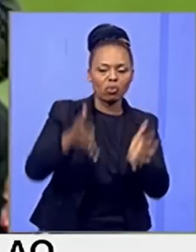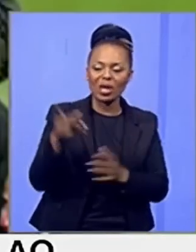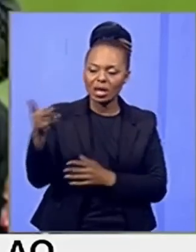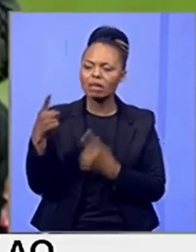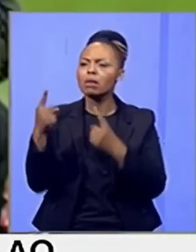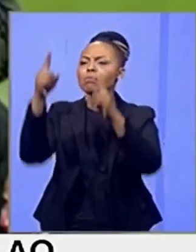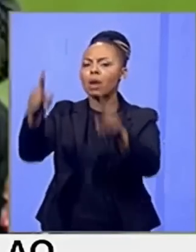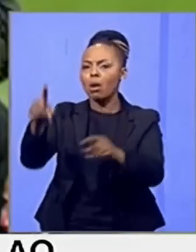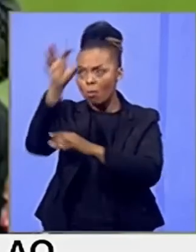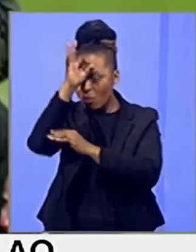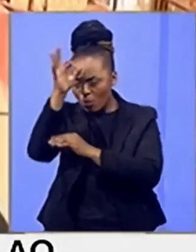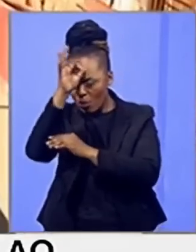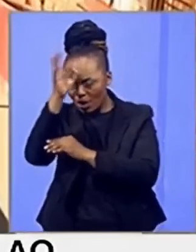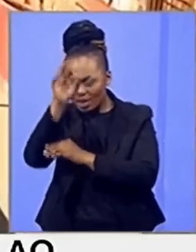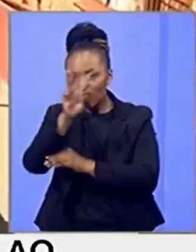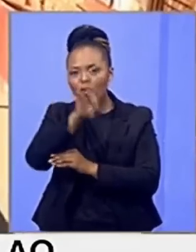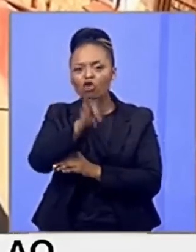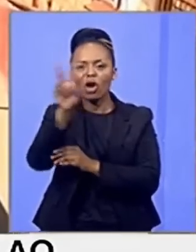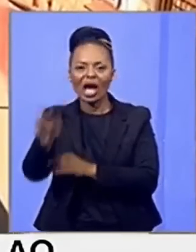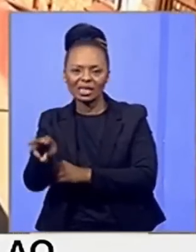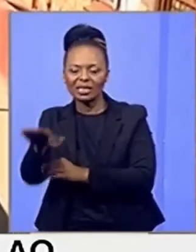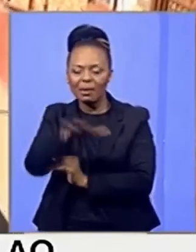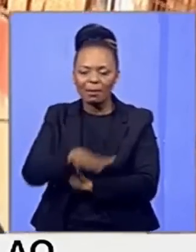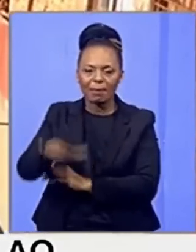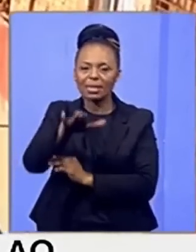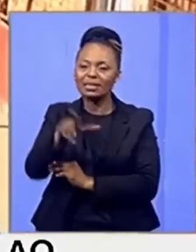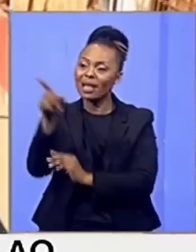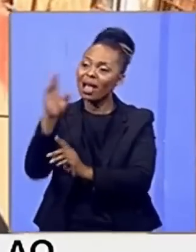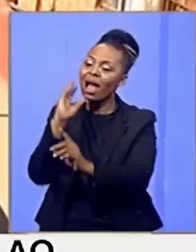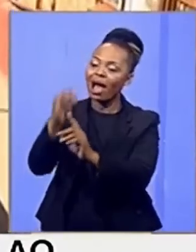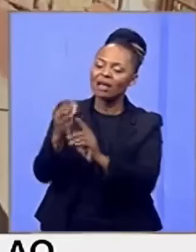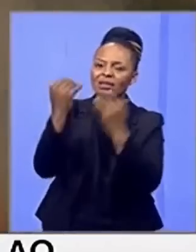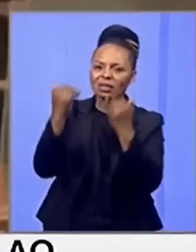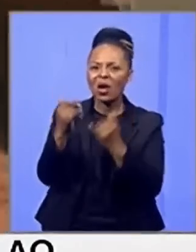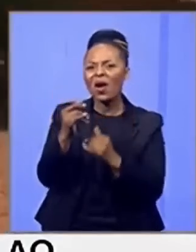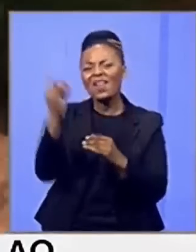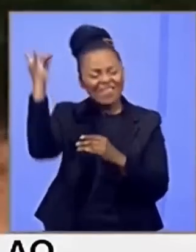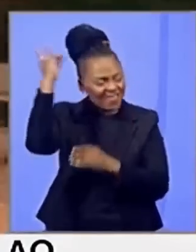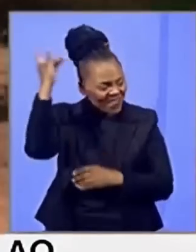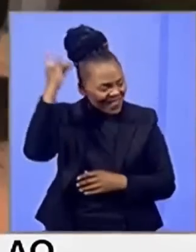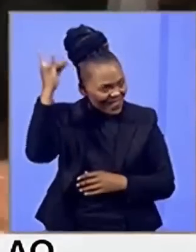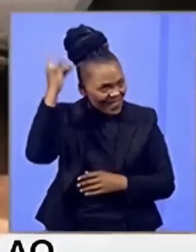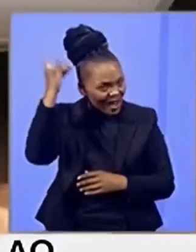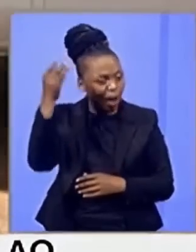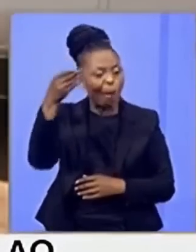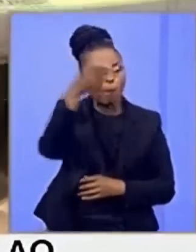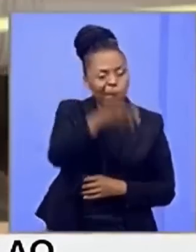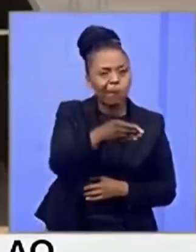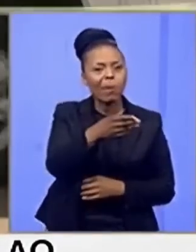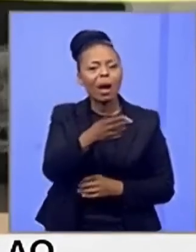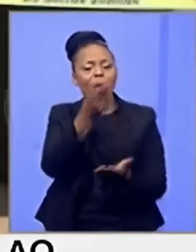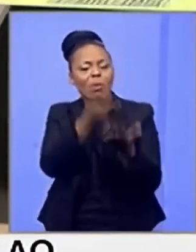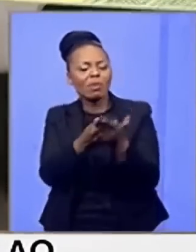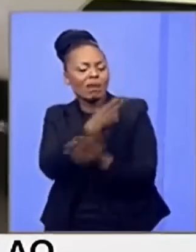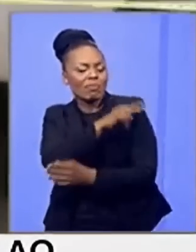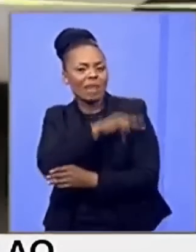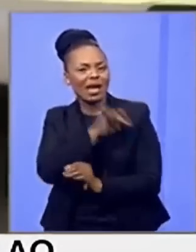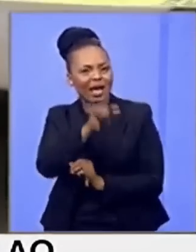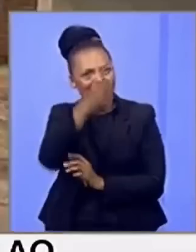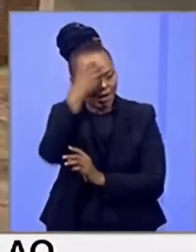sa maphodisa sa Vosloorus fao a boditšwego gore vene yeo e lego bookelong bjo Meiwa a amogetšwego